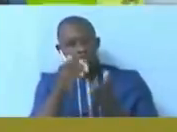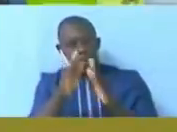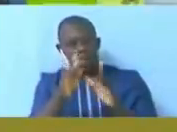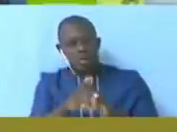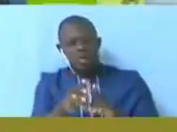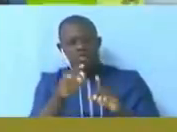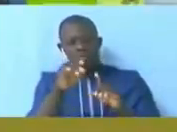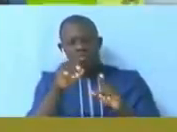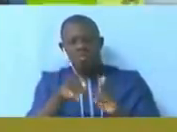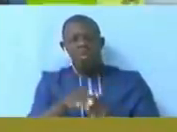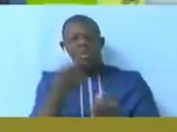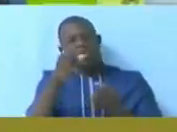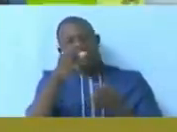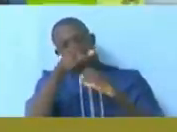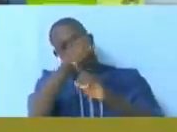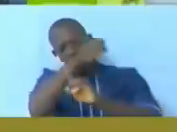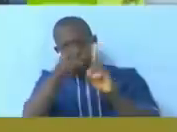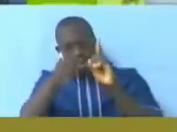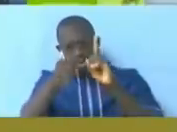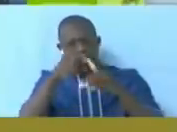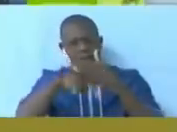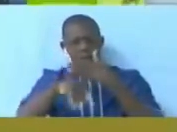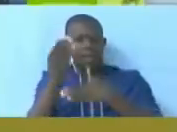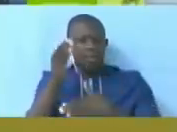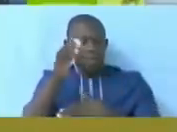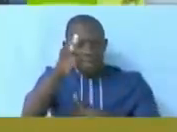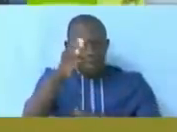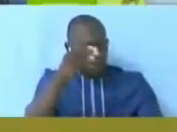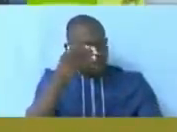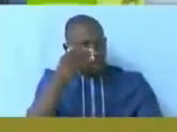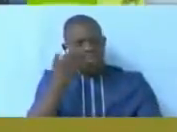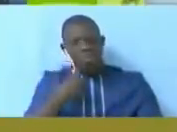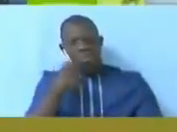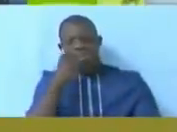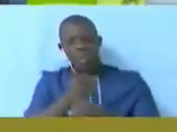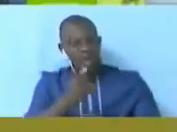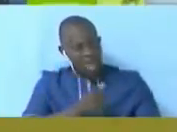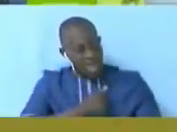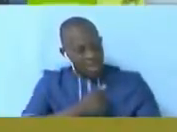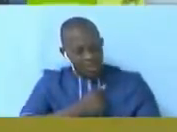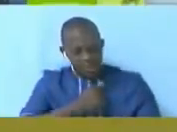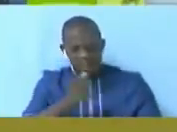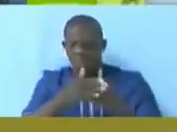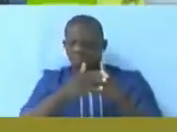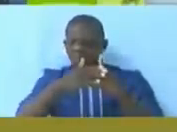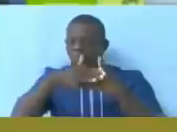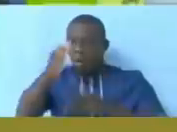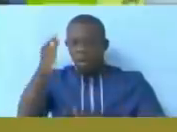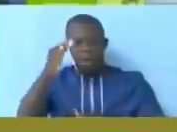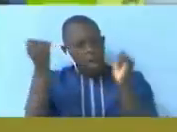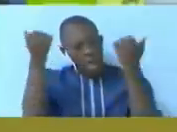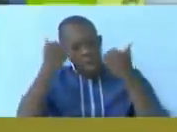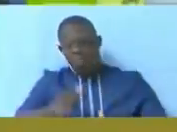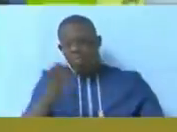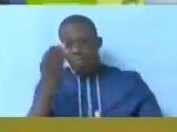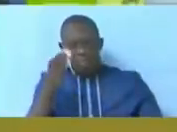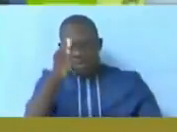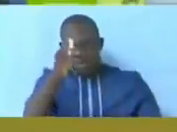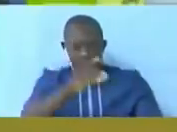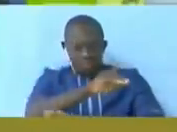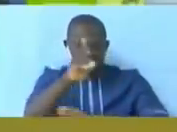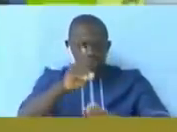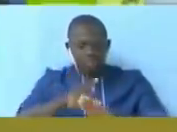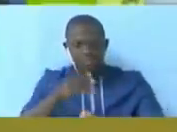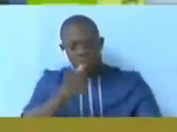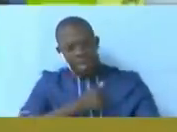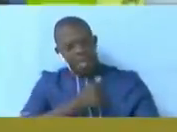katotumo kolbenu nyame Basse, the climate of fear and intimidation was too great. atoto mo molla silanya